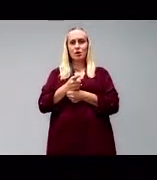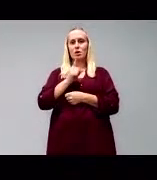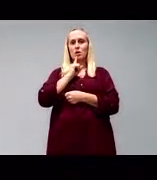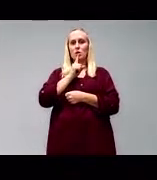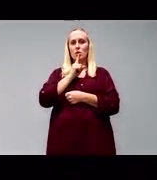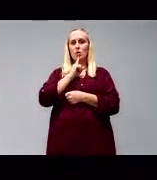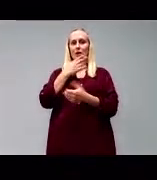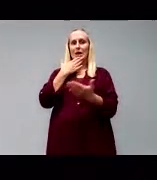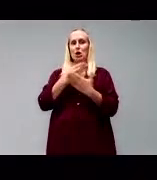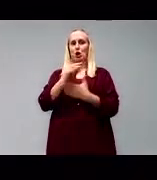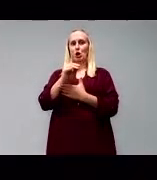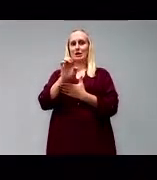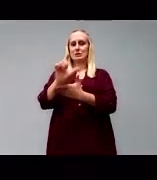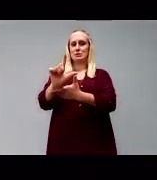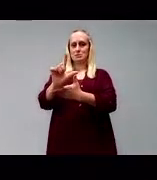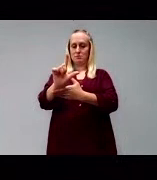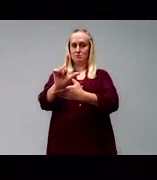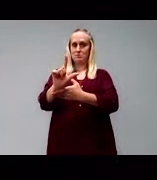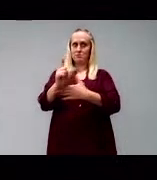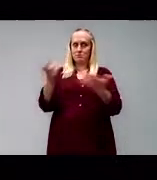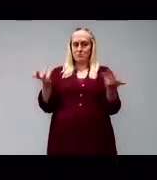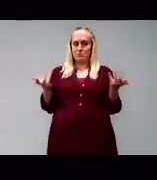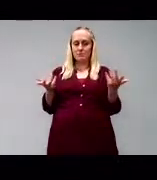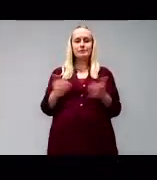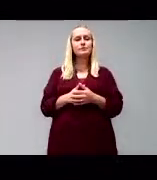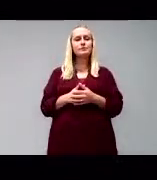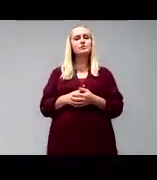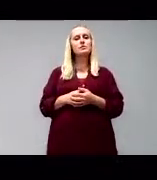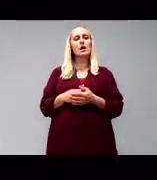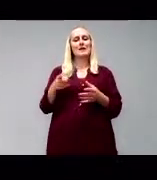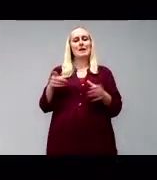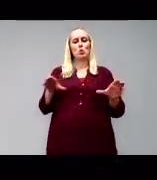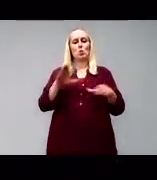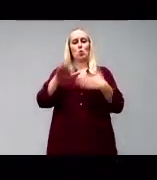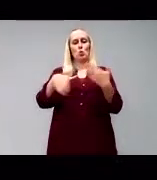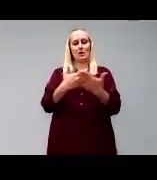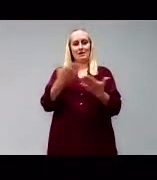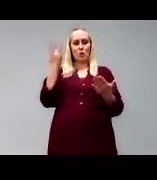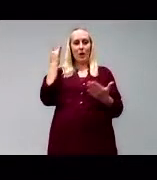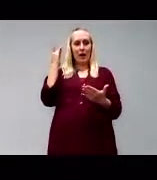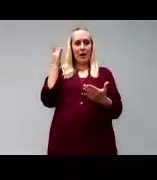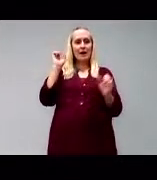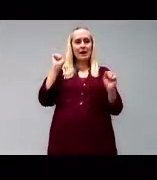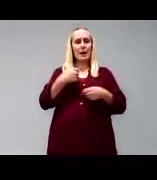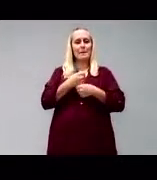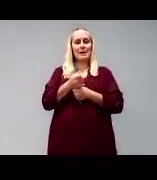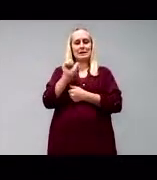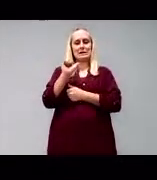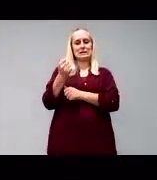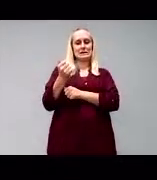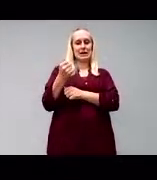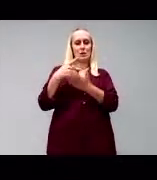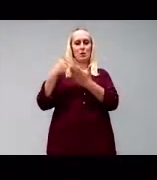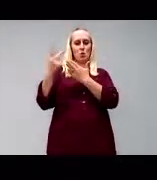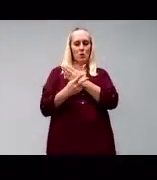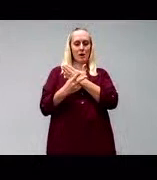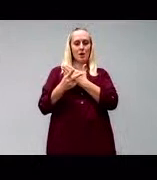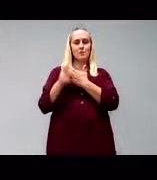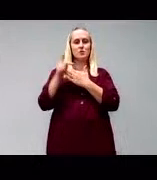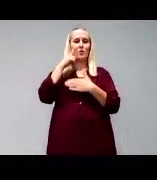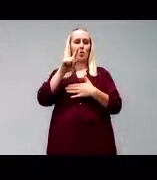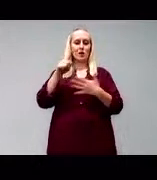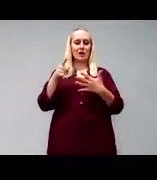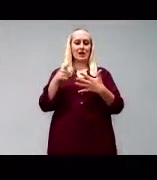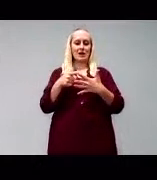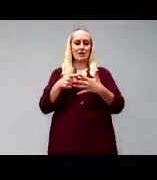deal. They did this so that we could create 10 incredible programs to serve 11th and 12th graders from across our